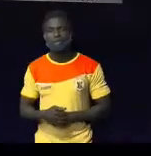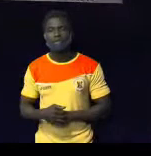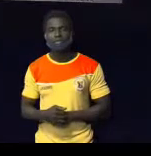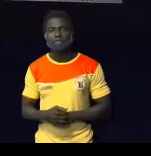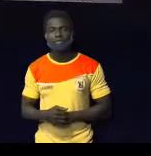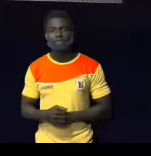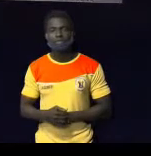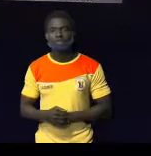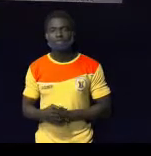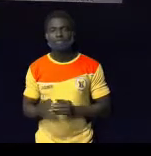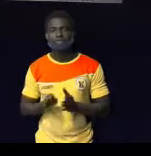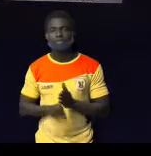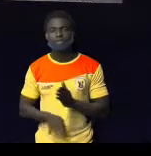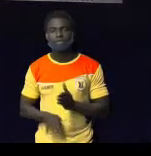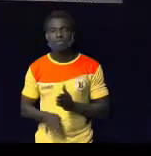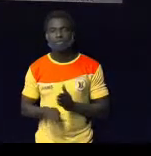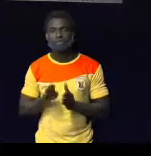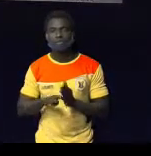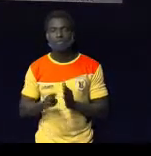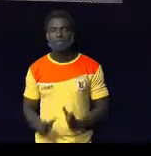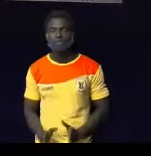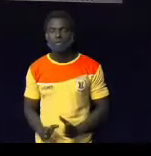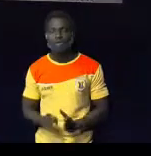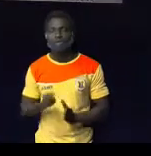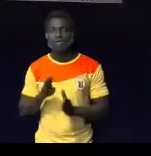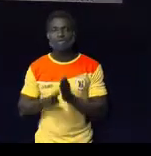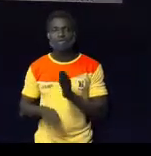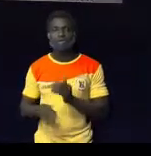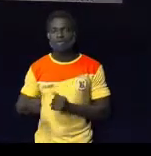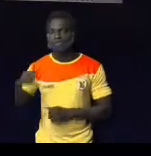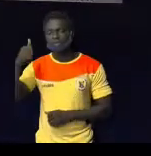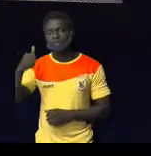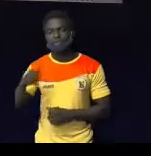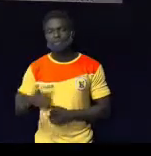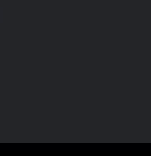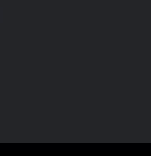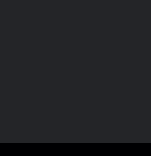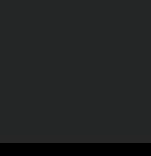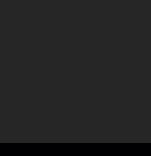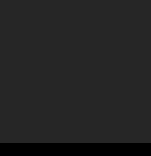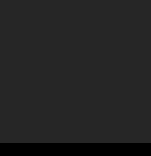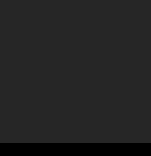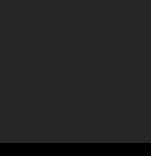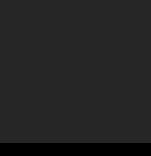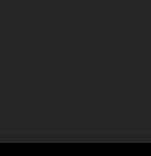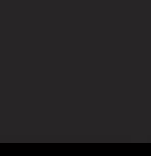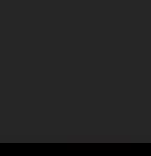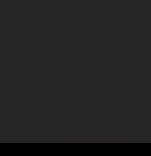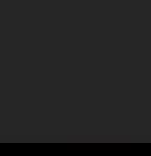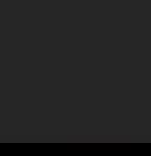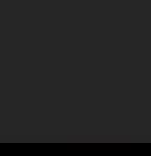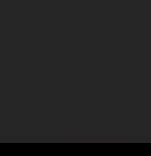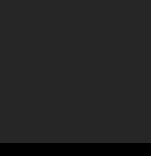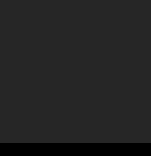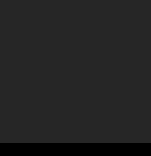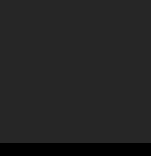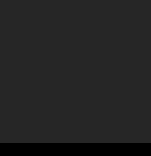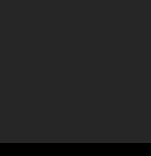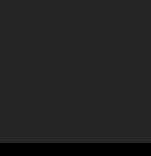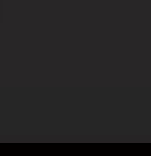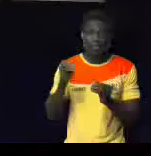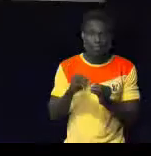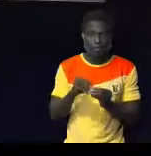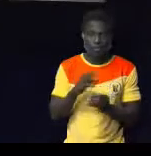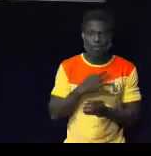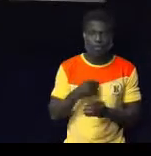sharpest. Cheap, cheaper, cheapest. However,